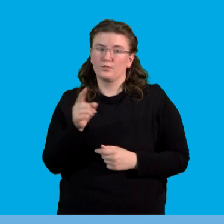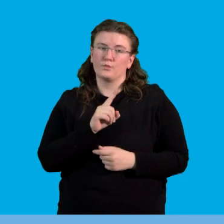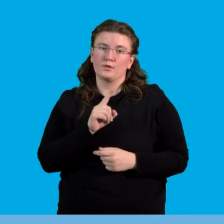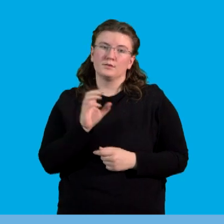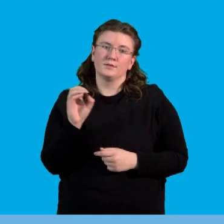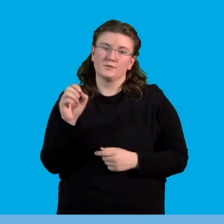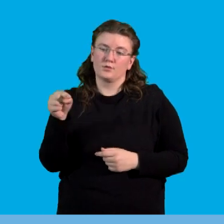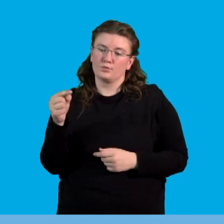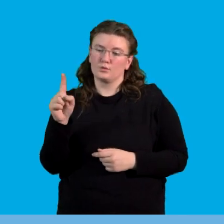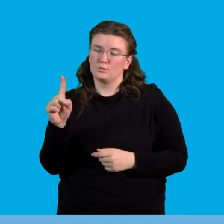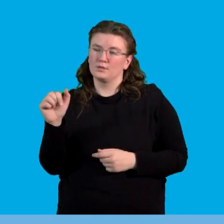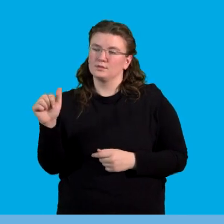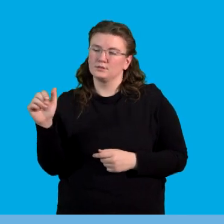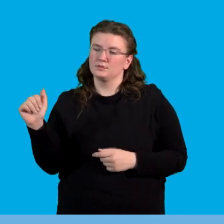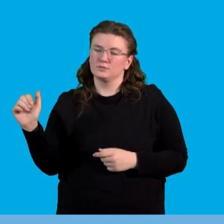decimal, it is